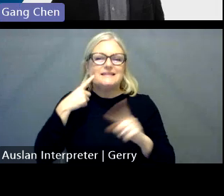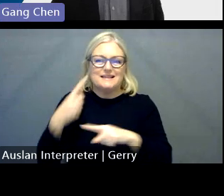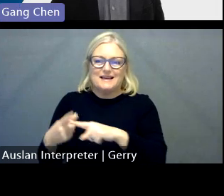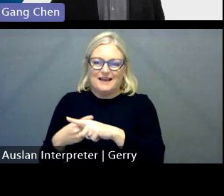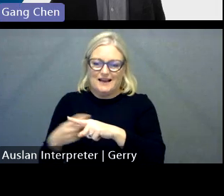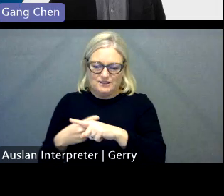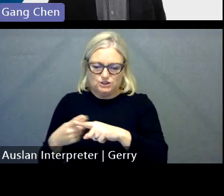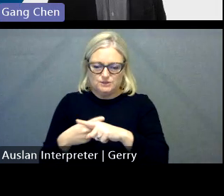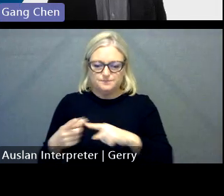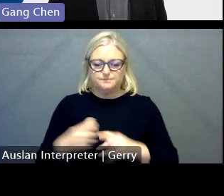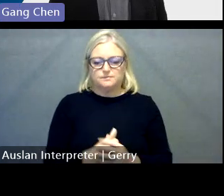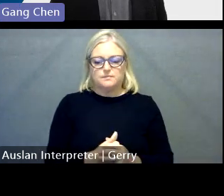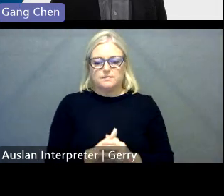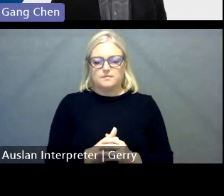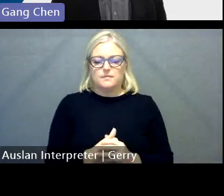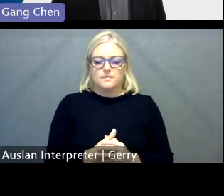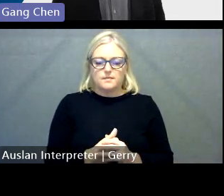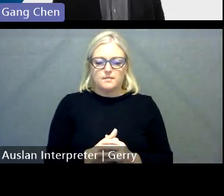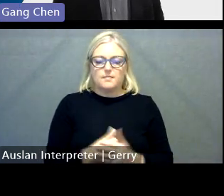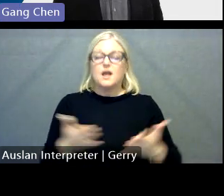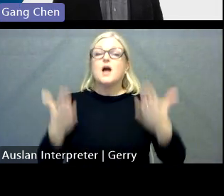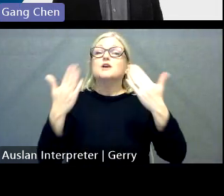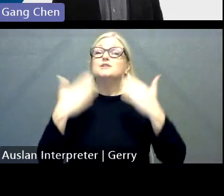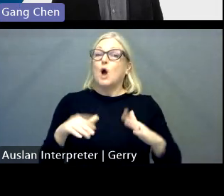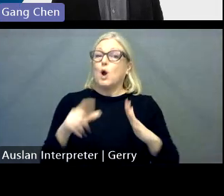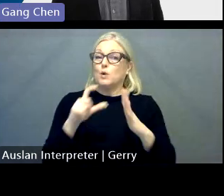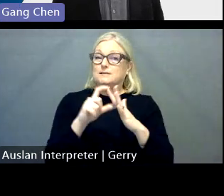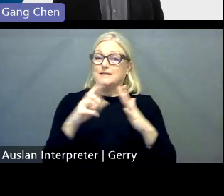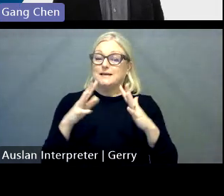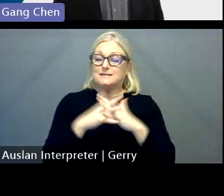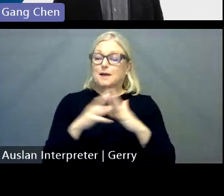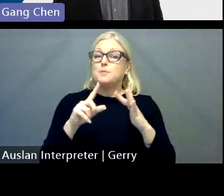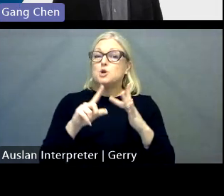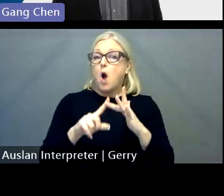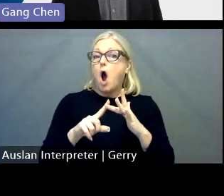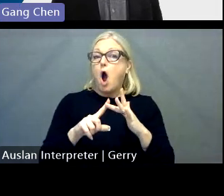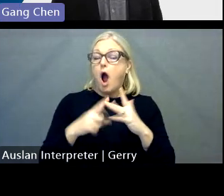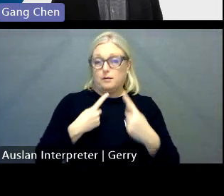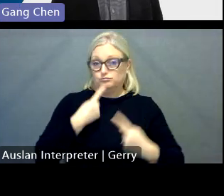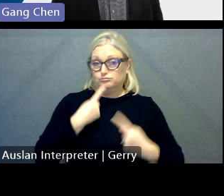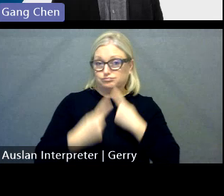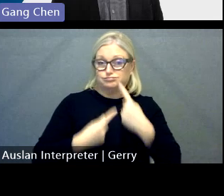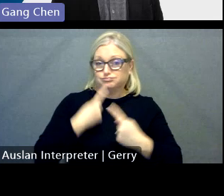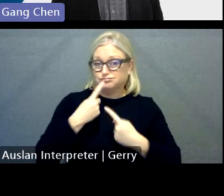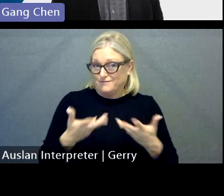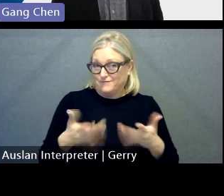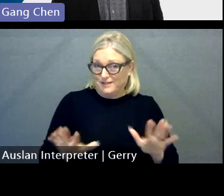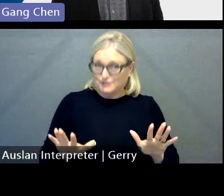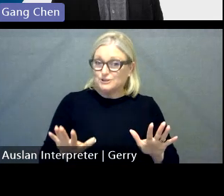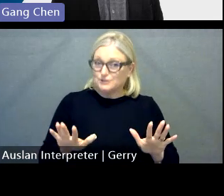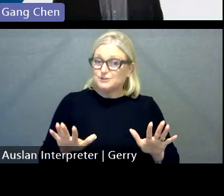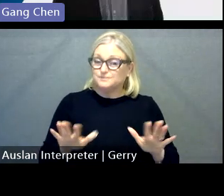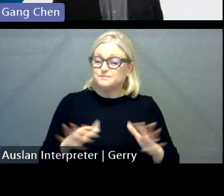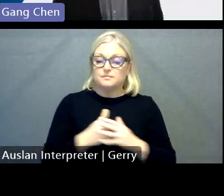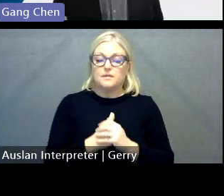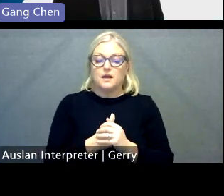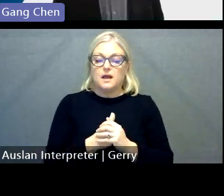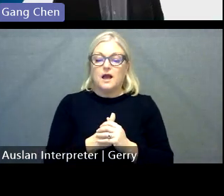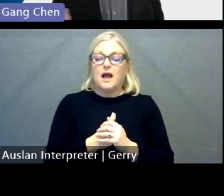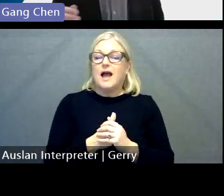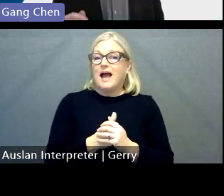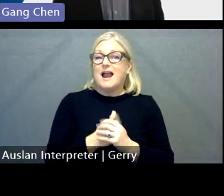So that's about the DWI itself. And very briefly, I'll go through some of the key stages that we have